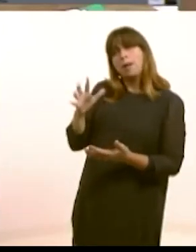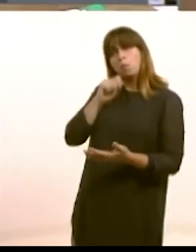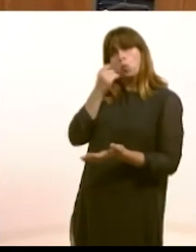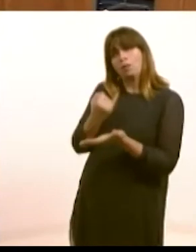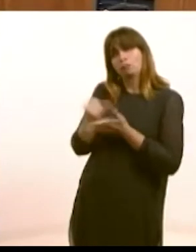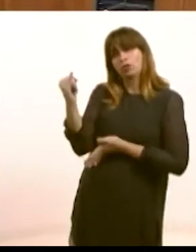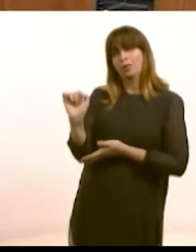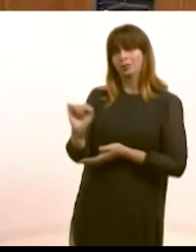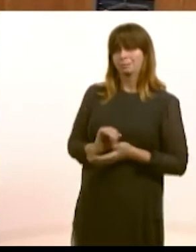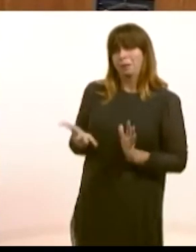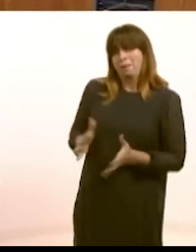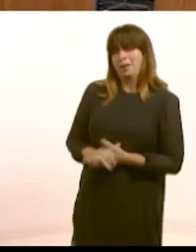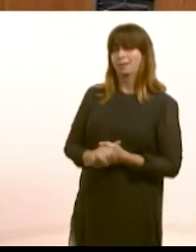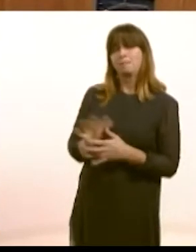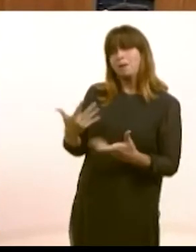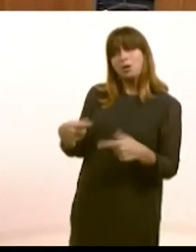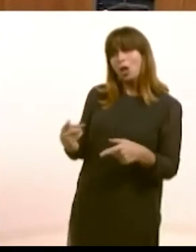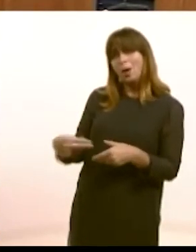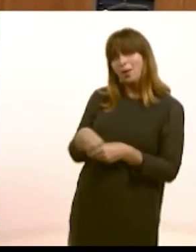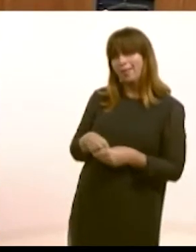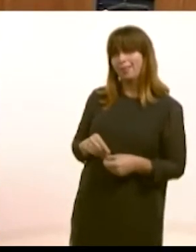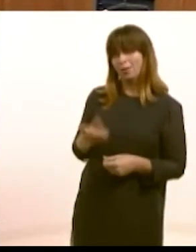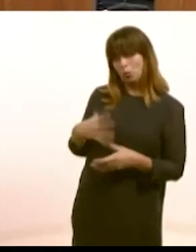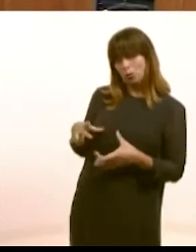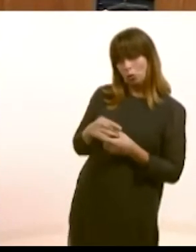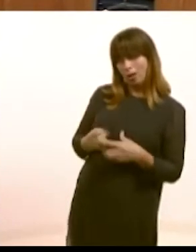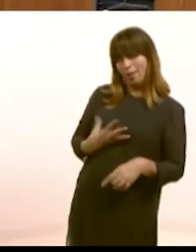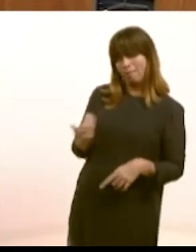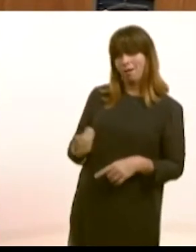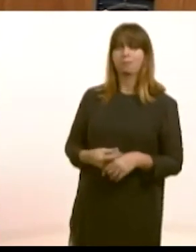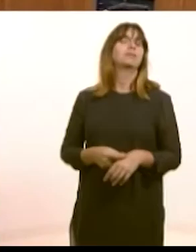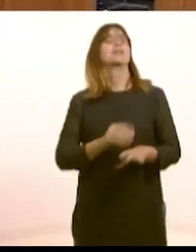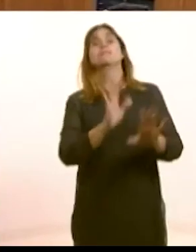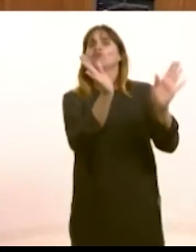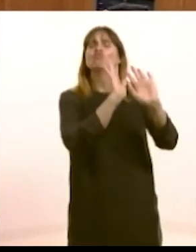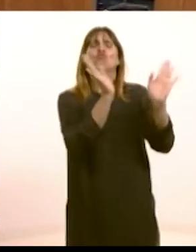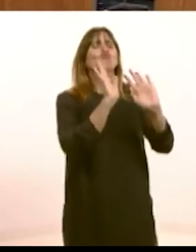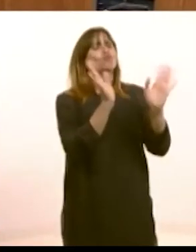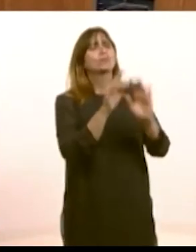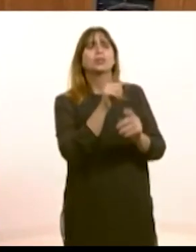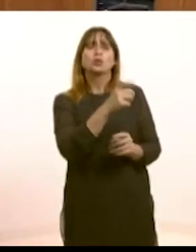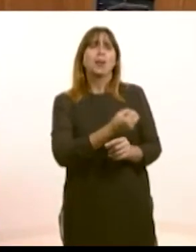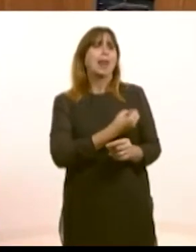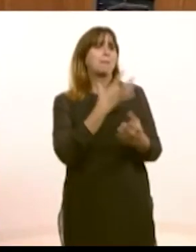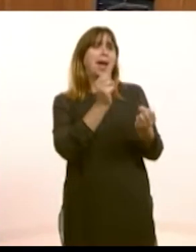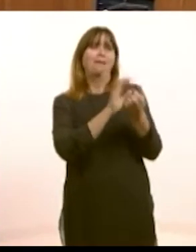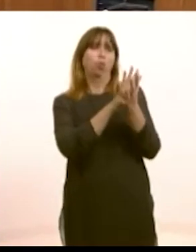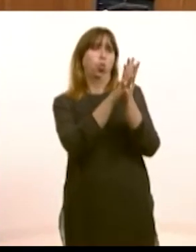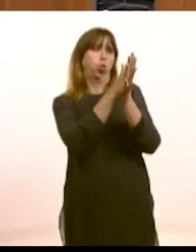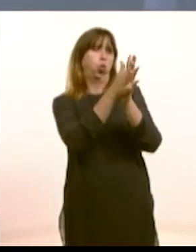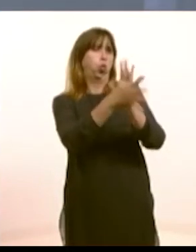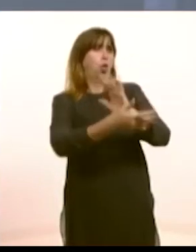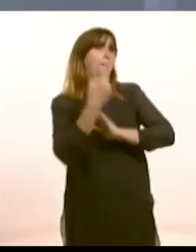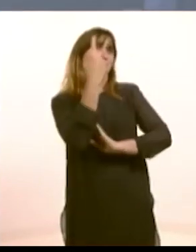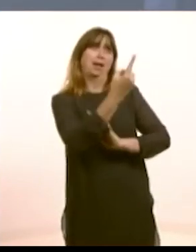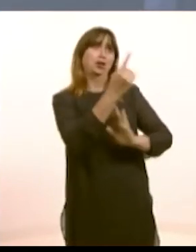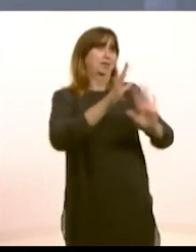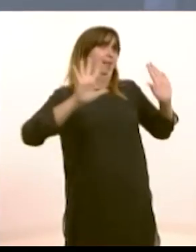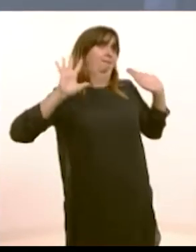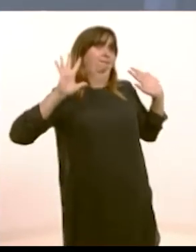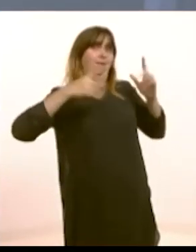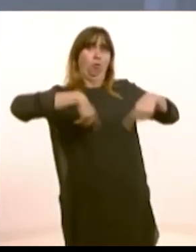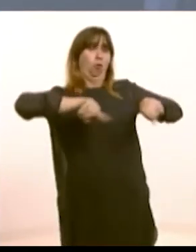accepted. First Minister, the Labour Party are doing all the favours they can for the Conservatives and other parties at the moment. Long, long